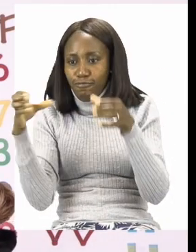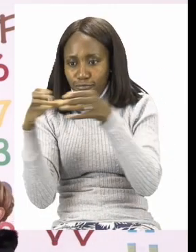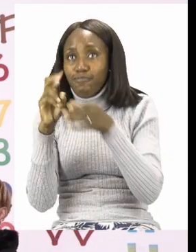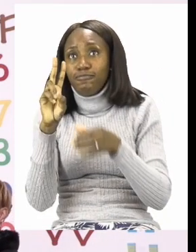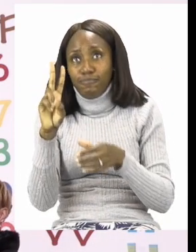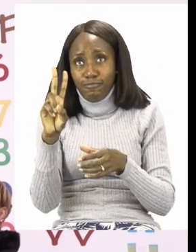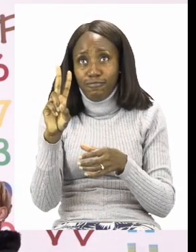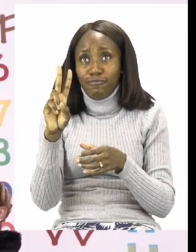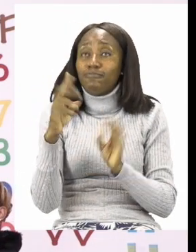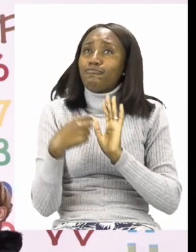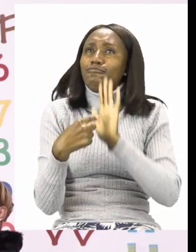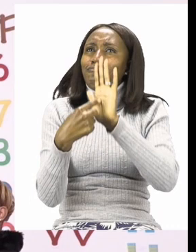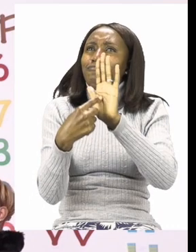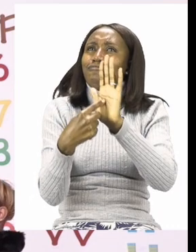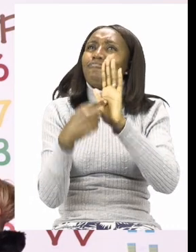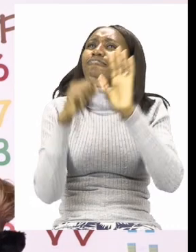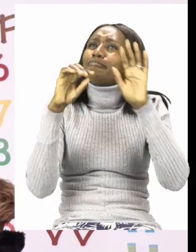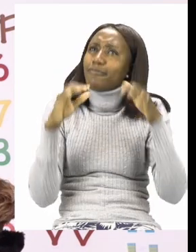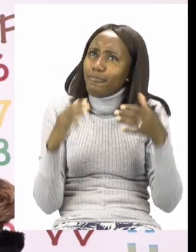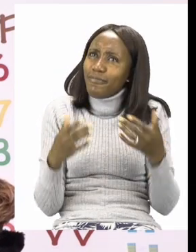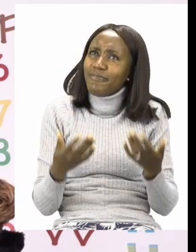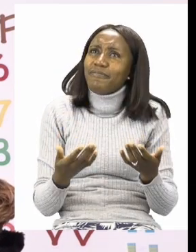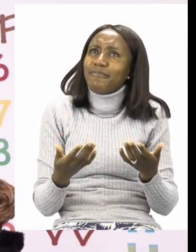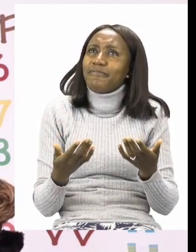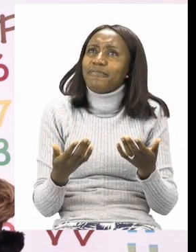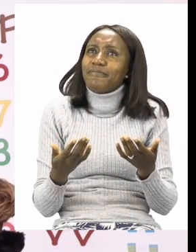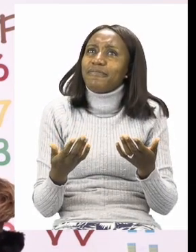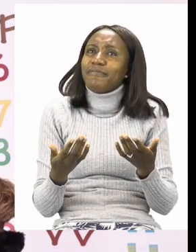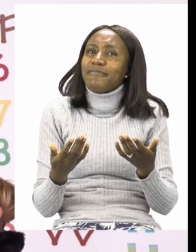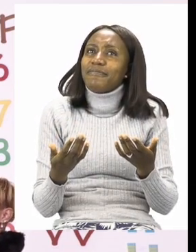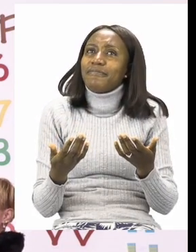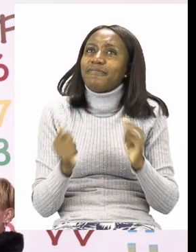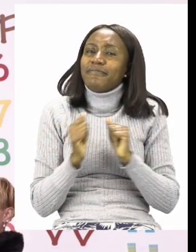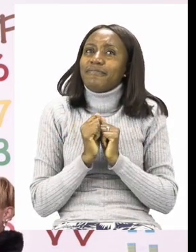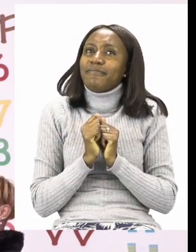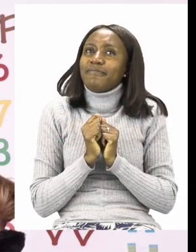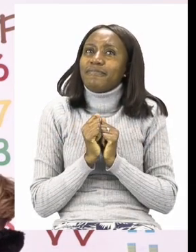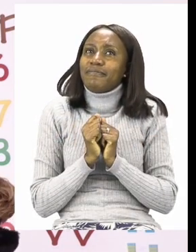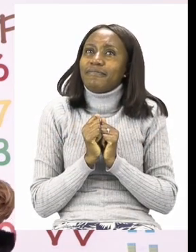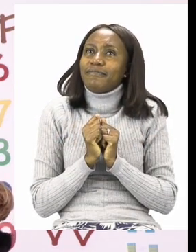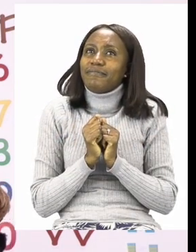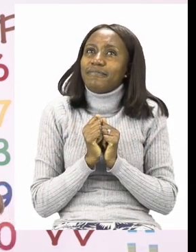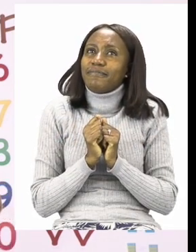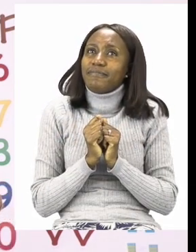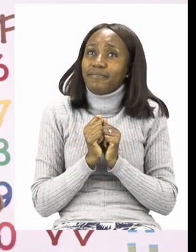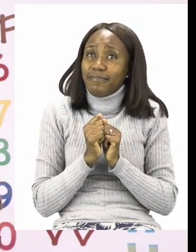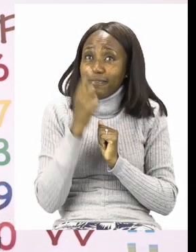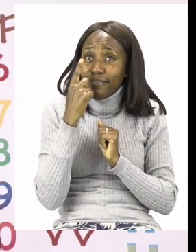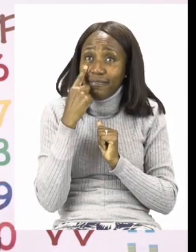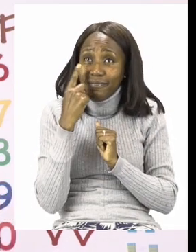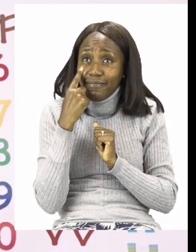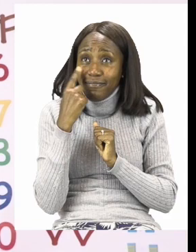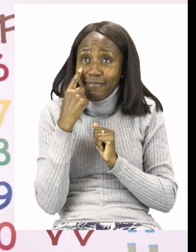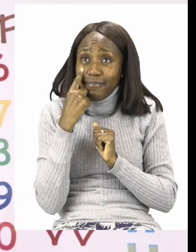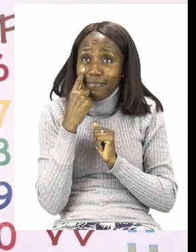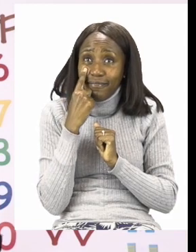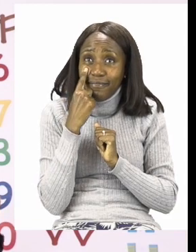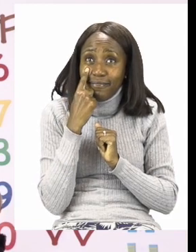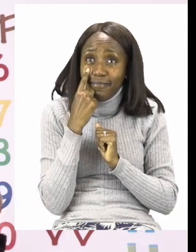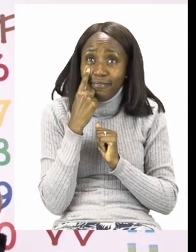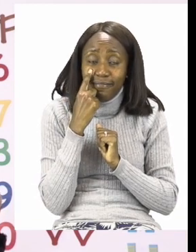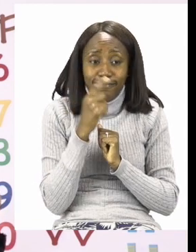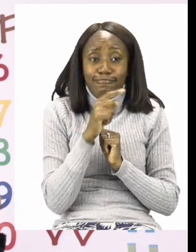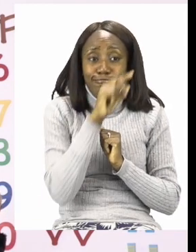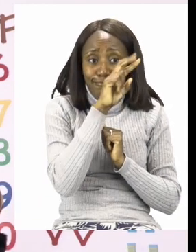quickly going to show you how to do that on the board. Right, so here you see we have